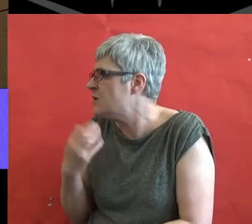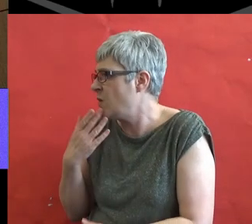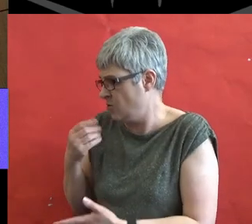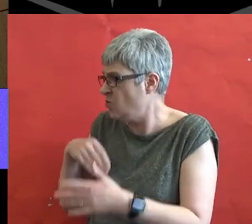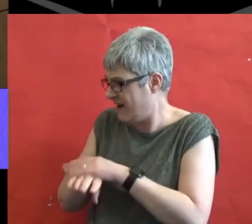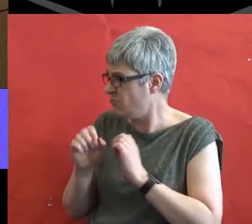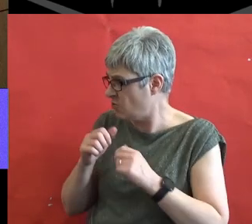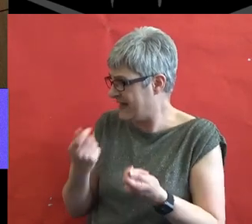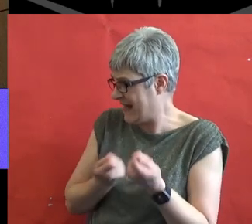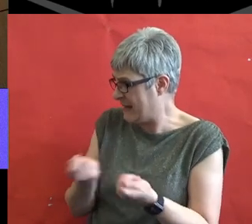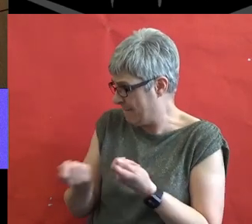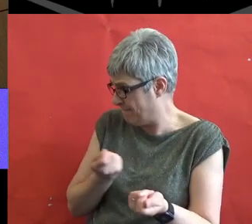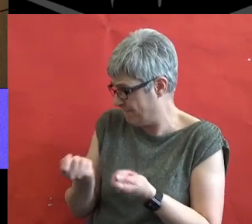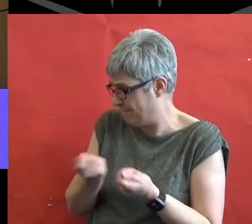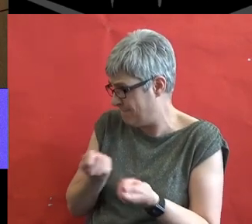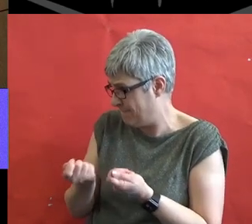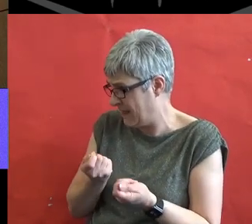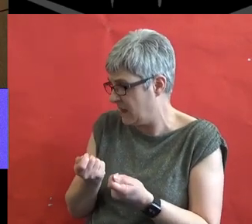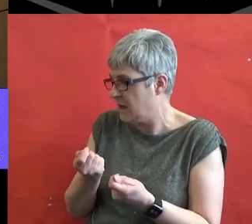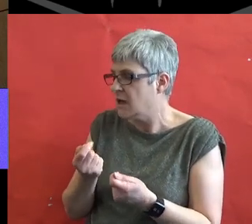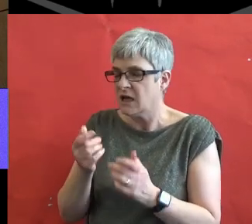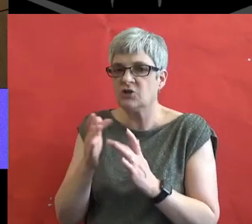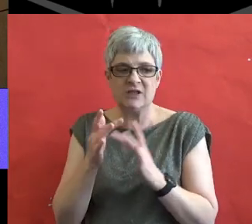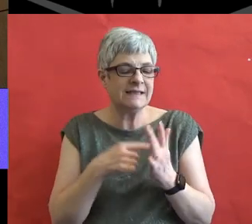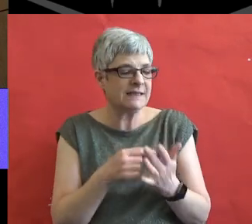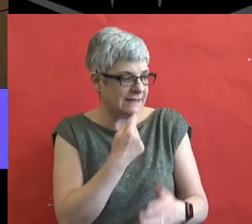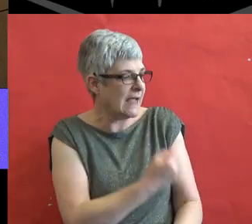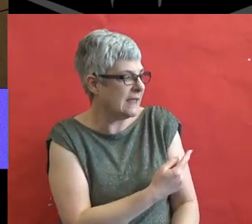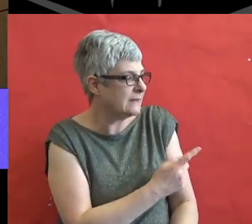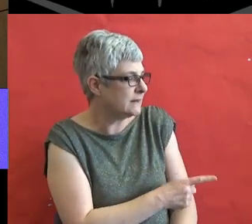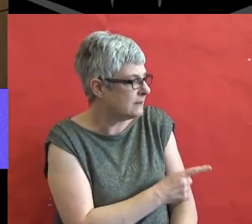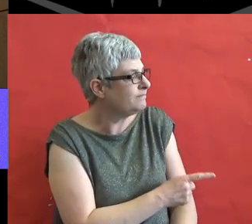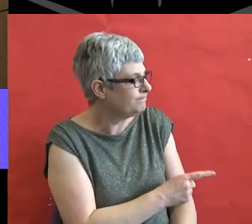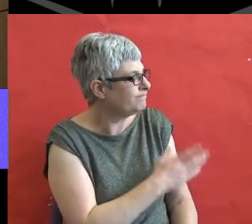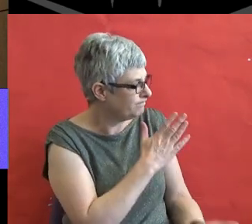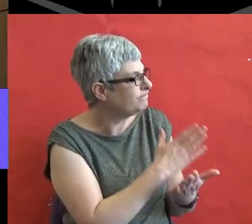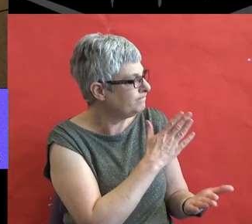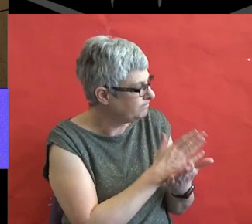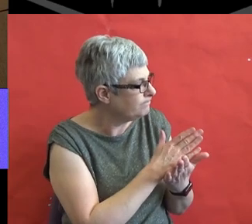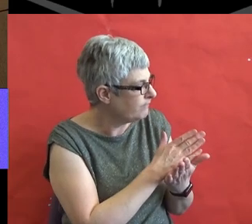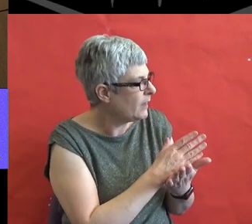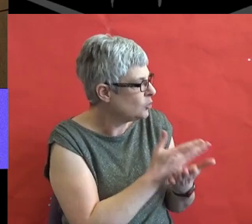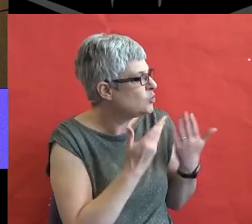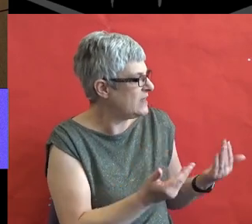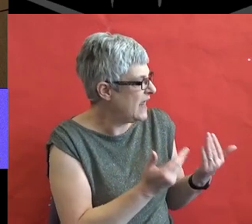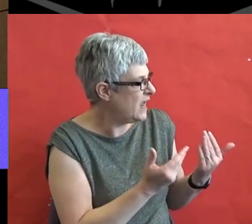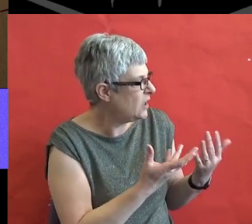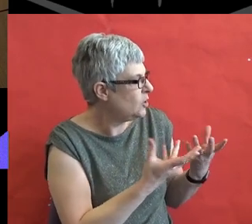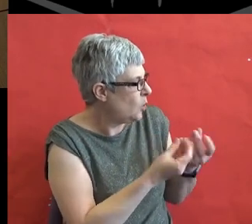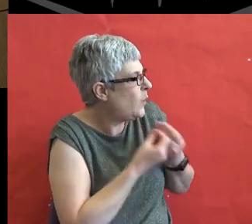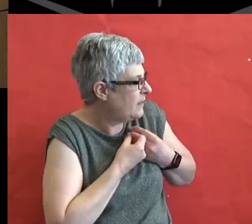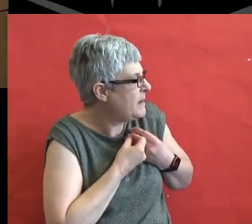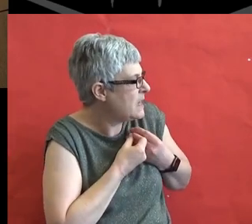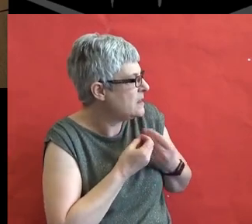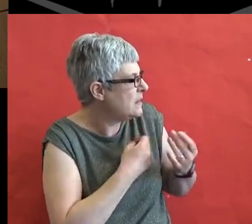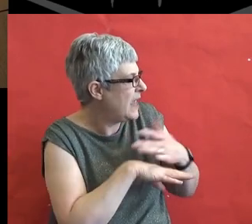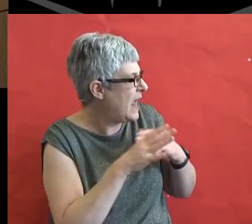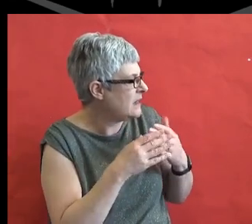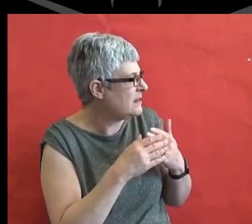kingdom." Jesus answered him, "Truly I tell you, today you will be with me in